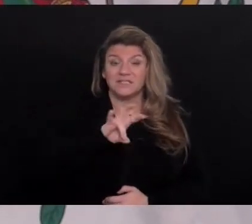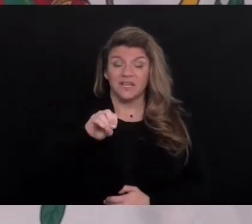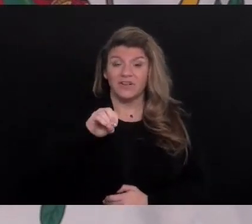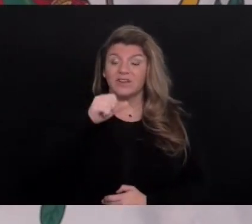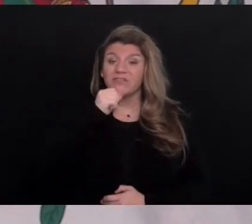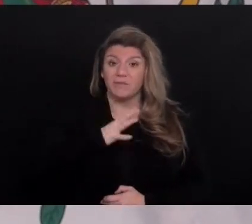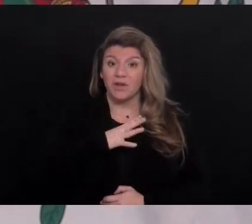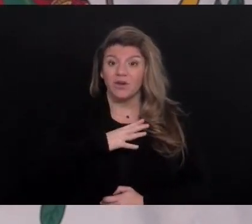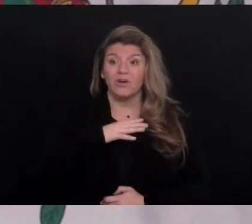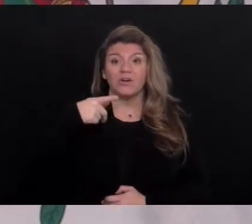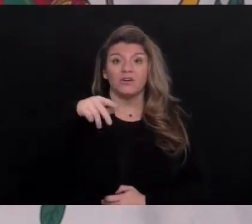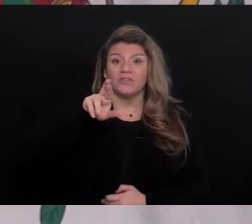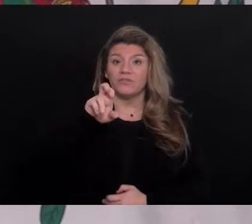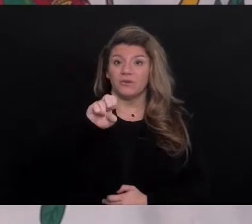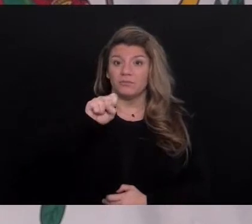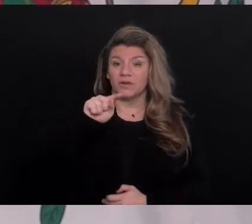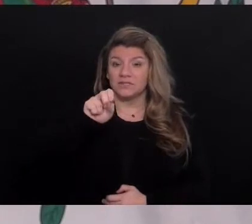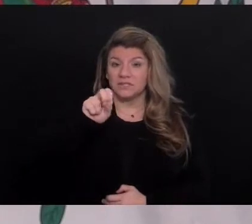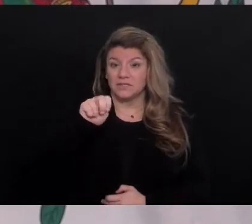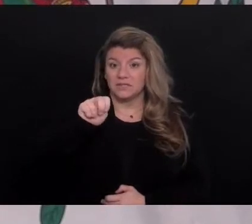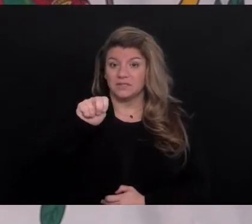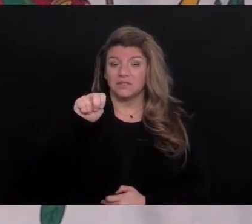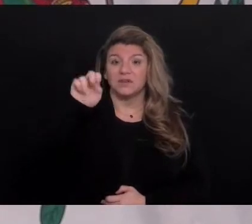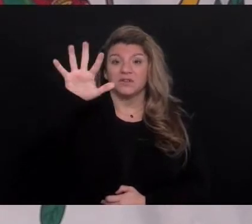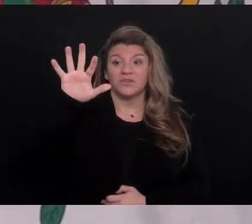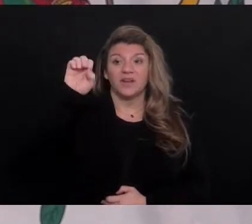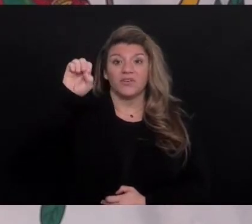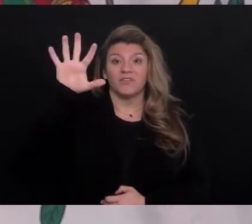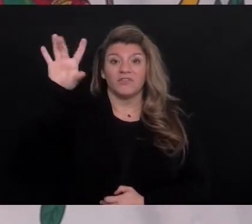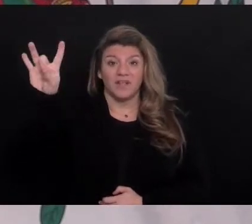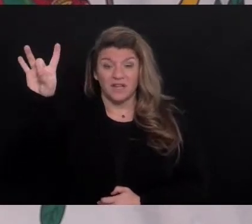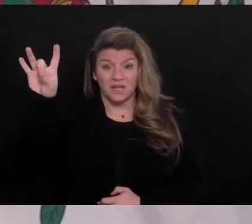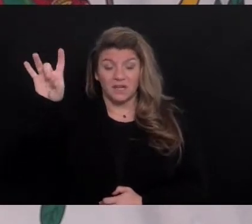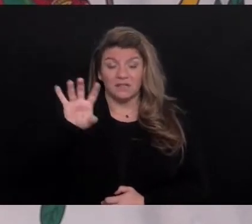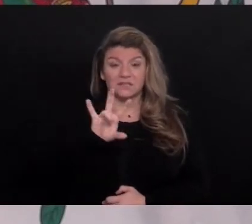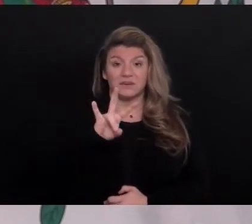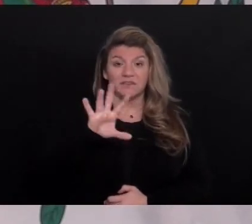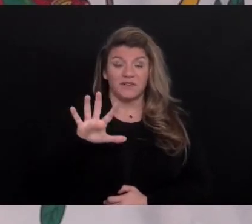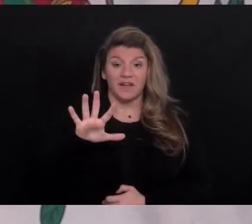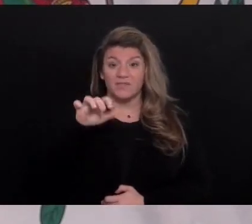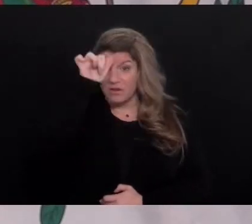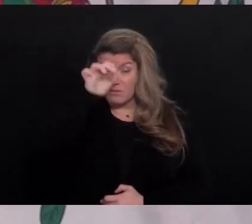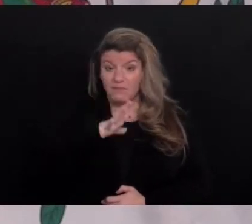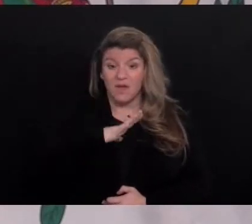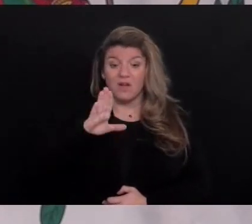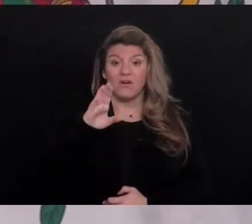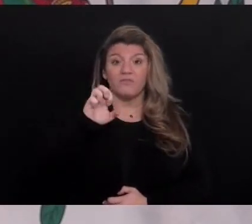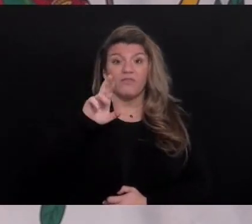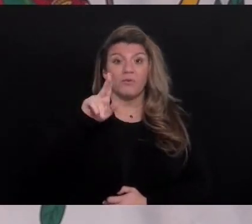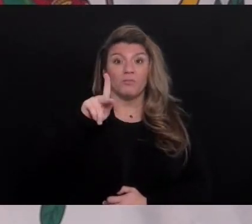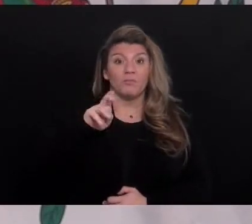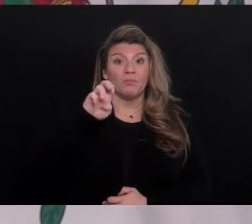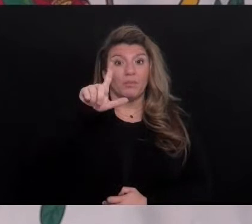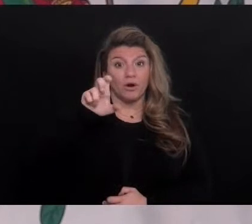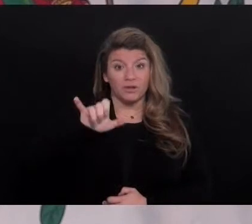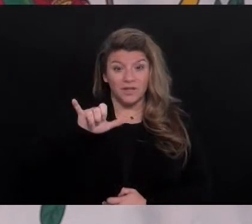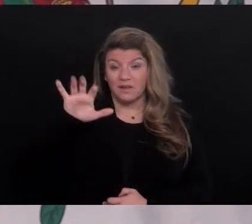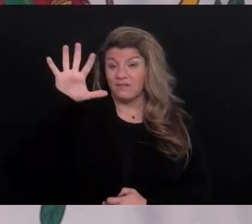70-year-old female from Preston County. The 5,058th is a 75-year-old male from Berkeley County.